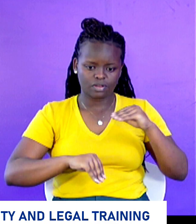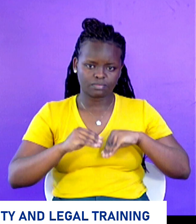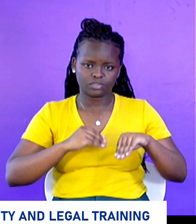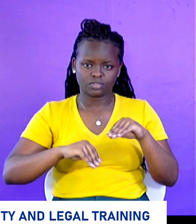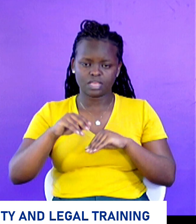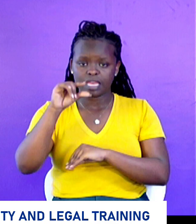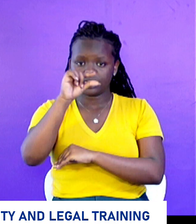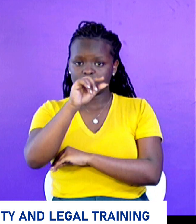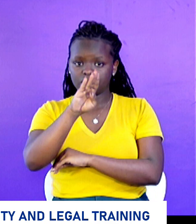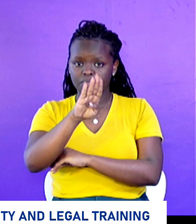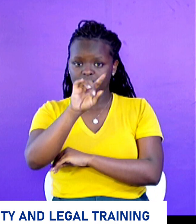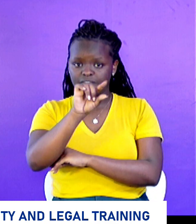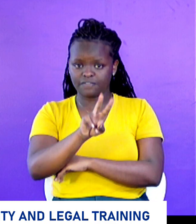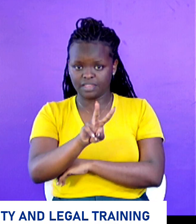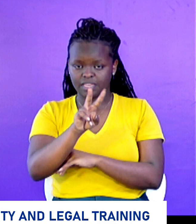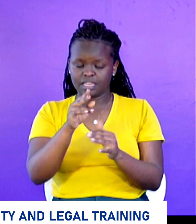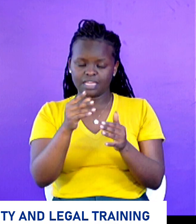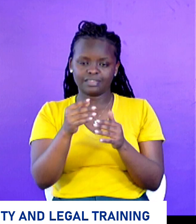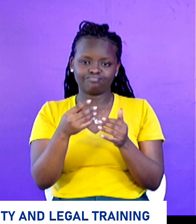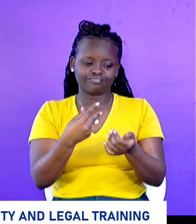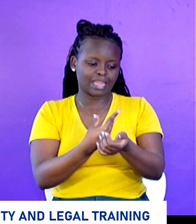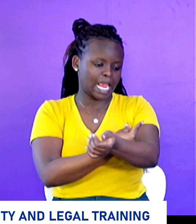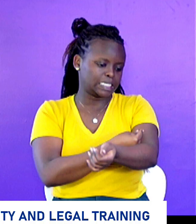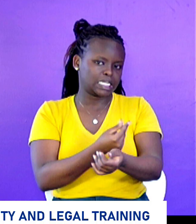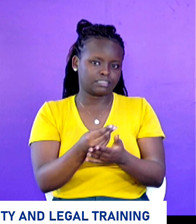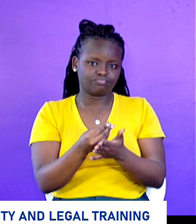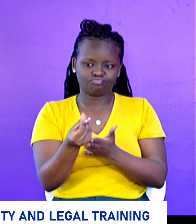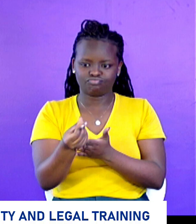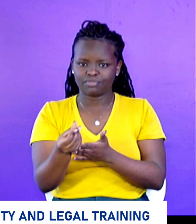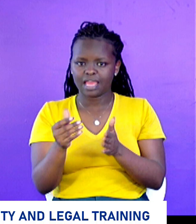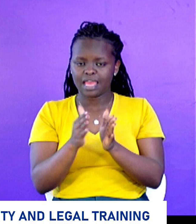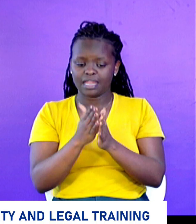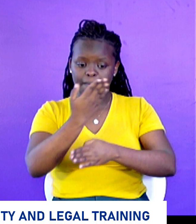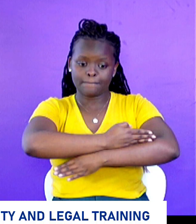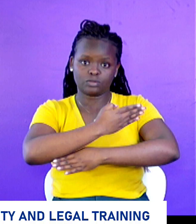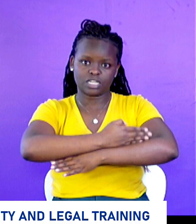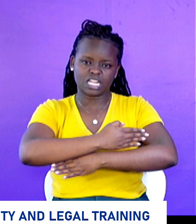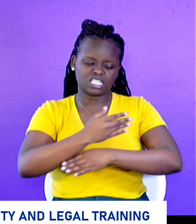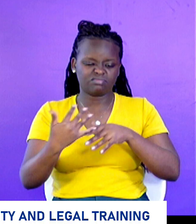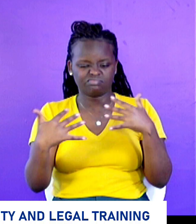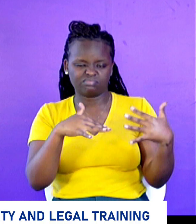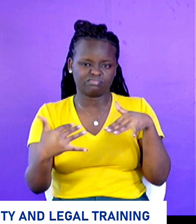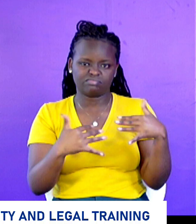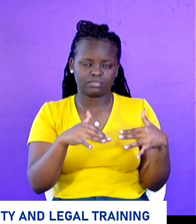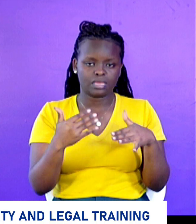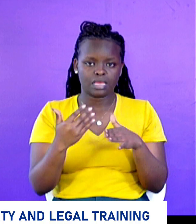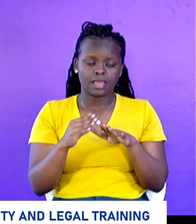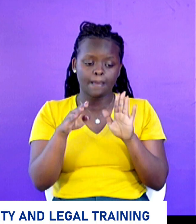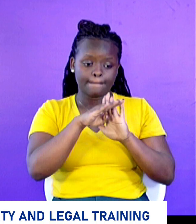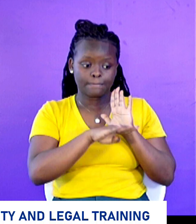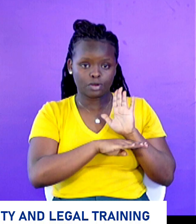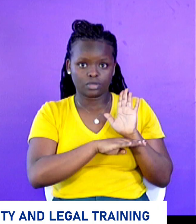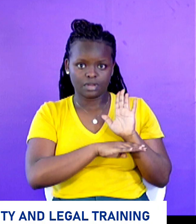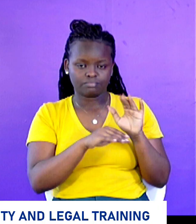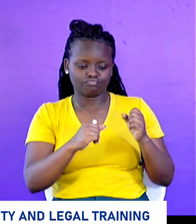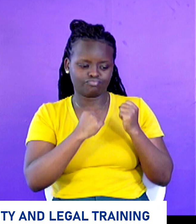gender-based violence, illegal drug trade, and boundary disputes. The program also aims to